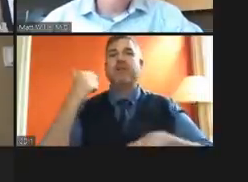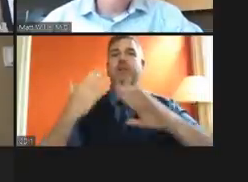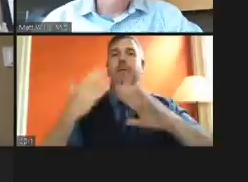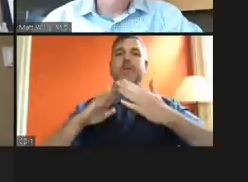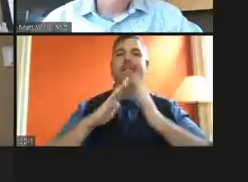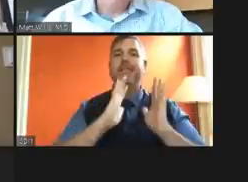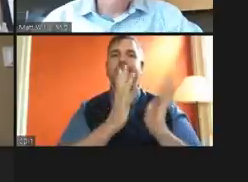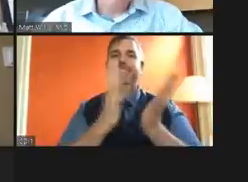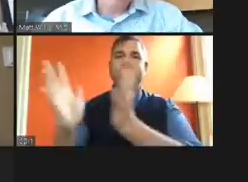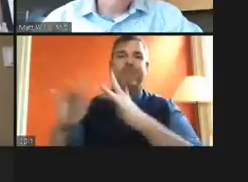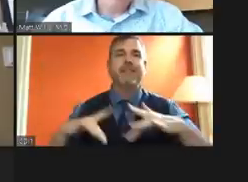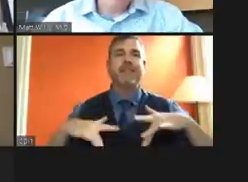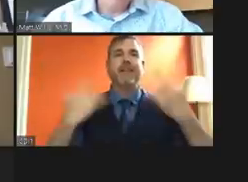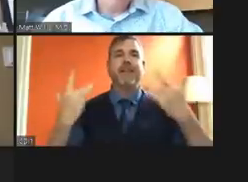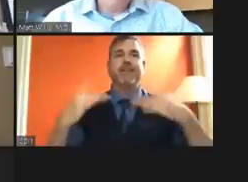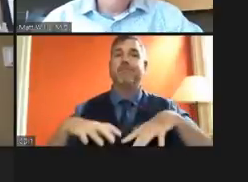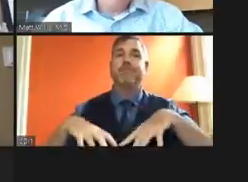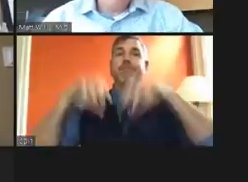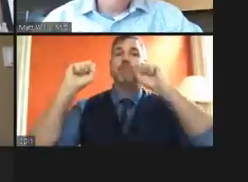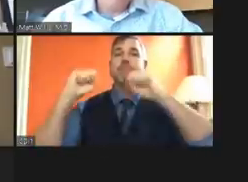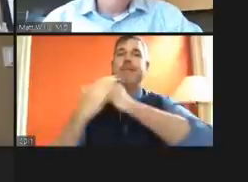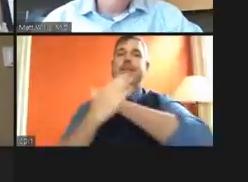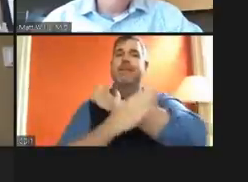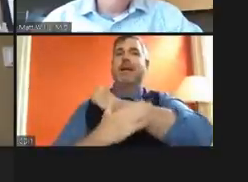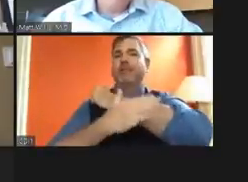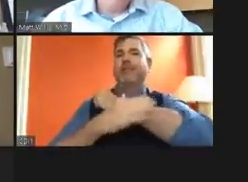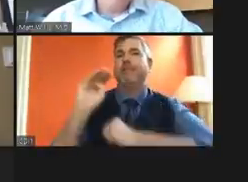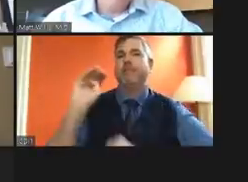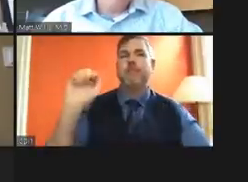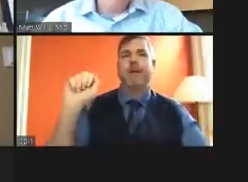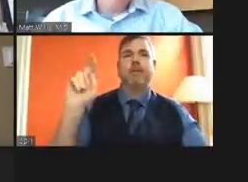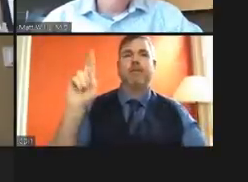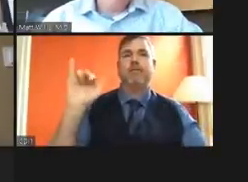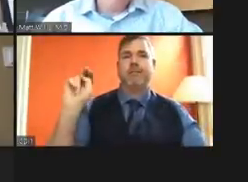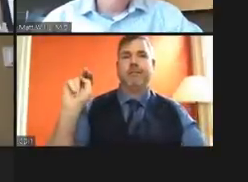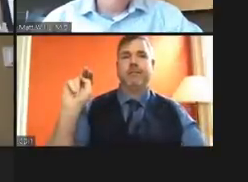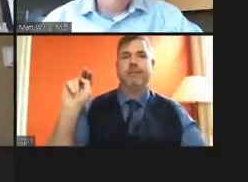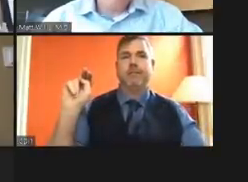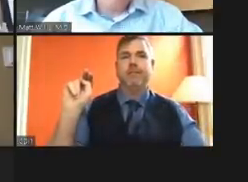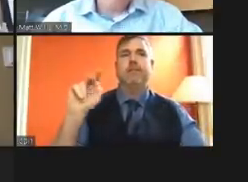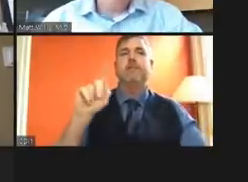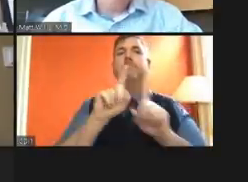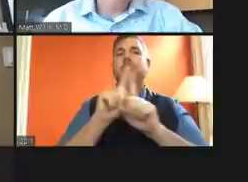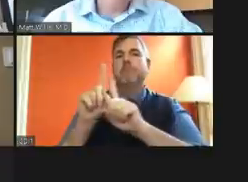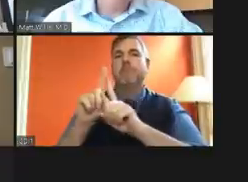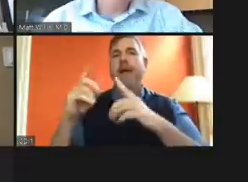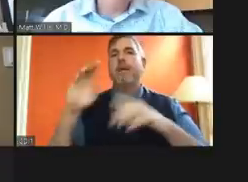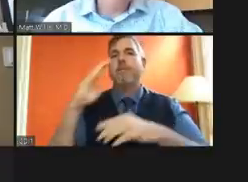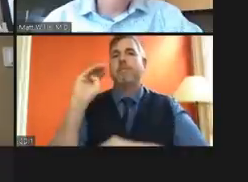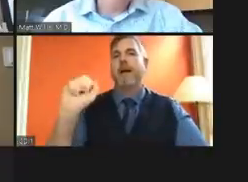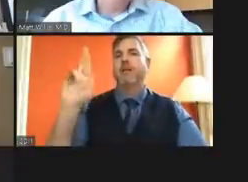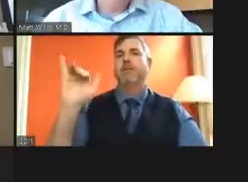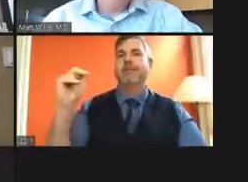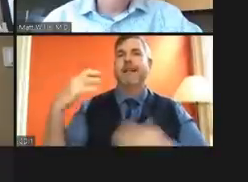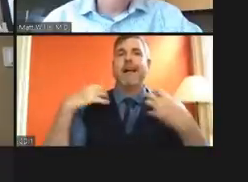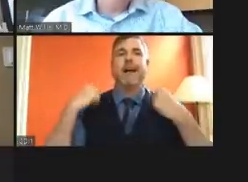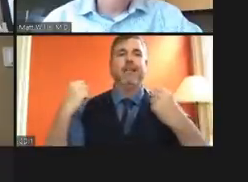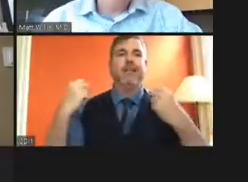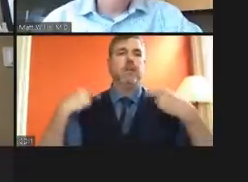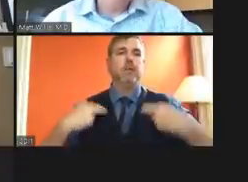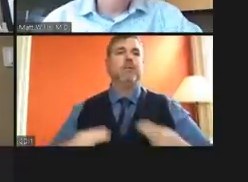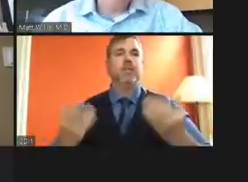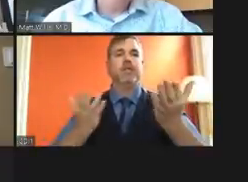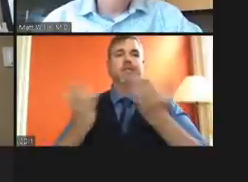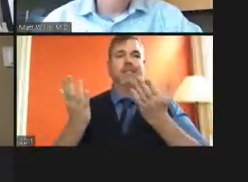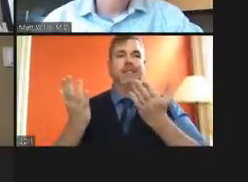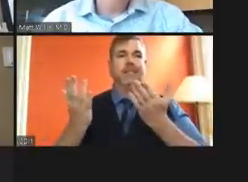County of Marin and Marin Health and Human Services. I'm Lainey Hendricks, Public Information Officer for the County of Marin, and